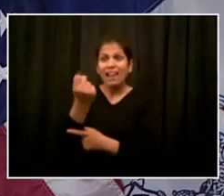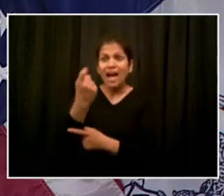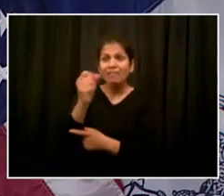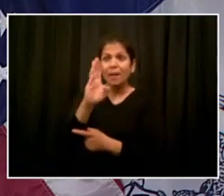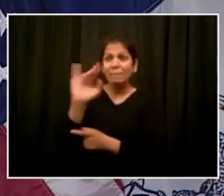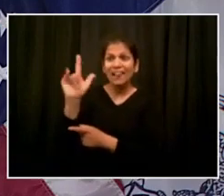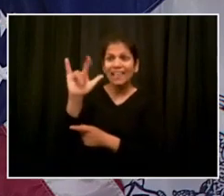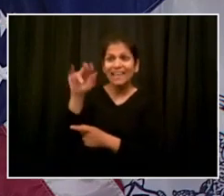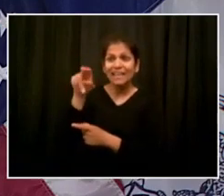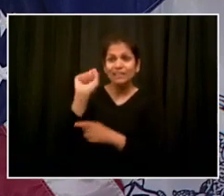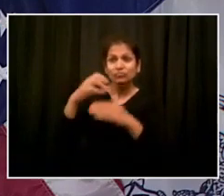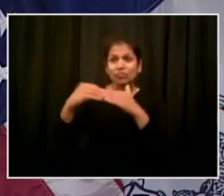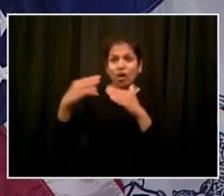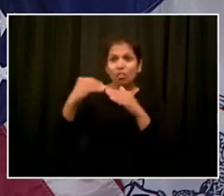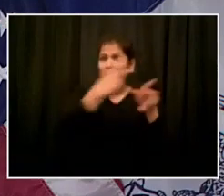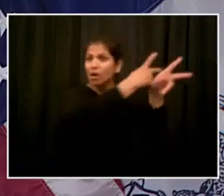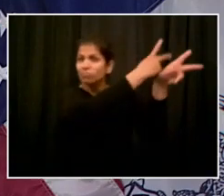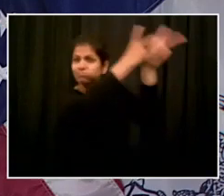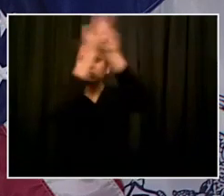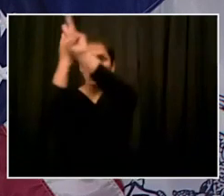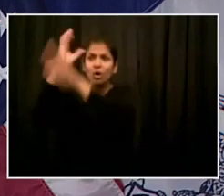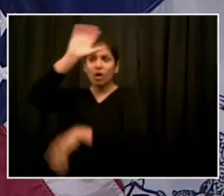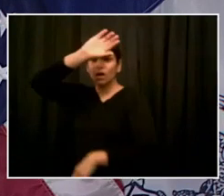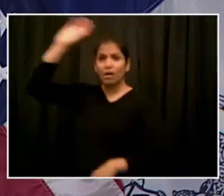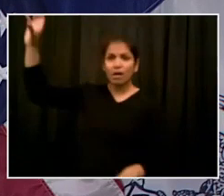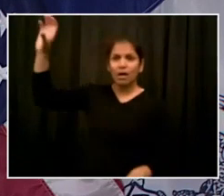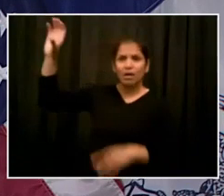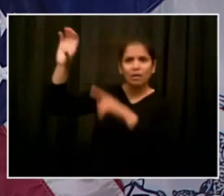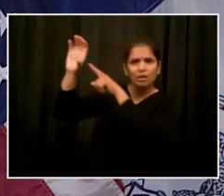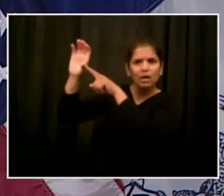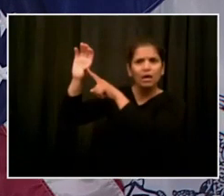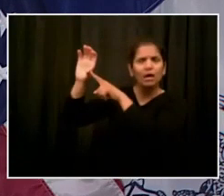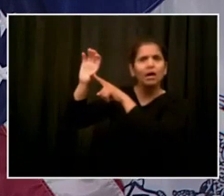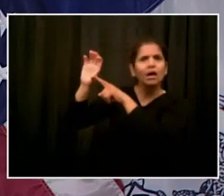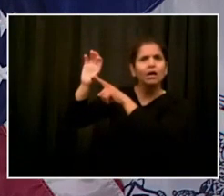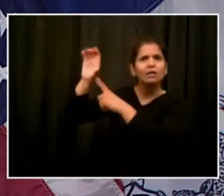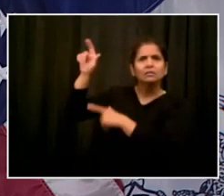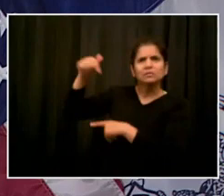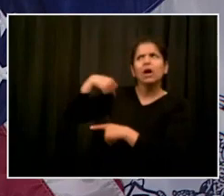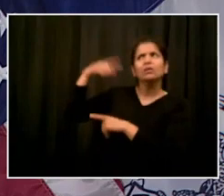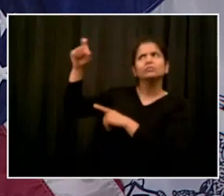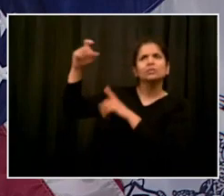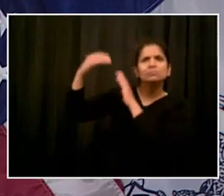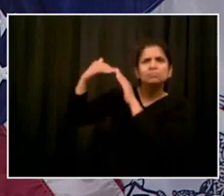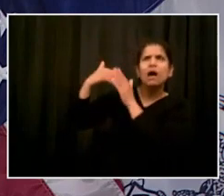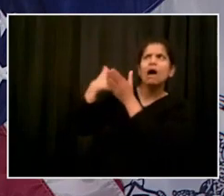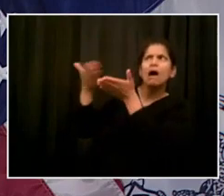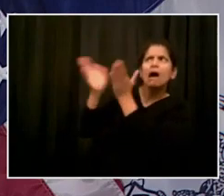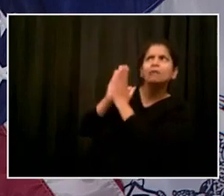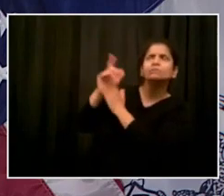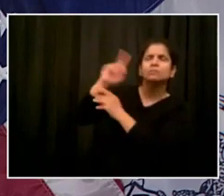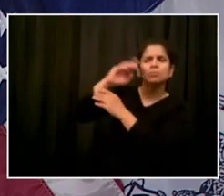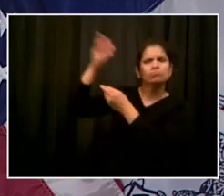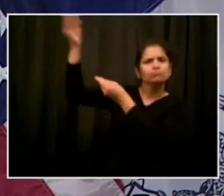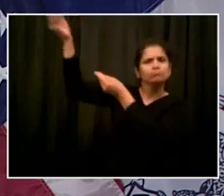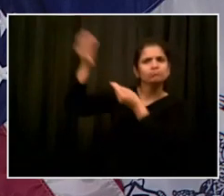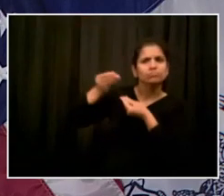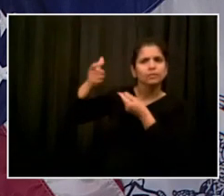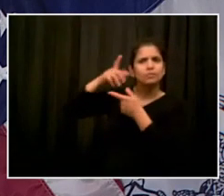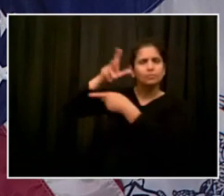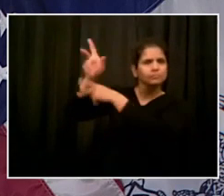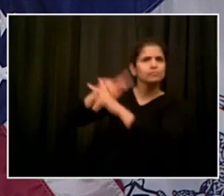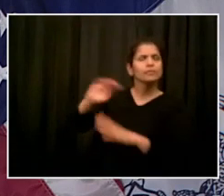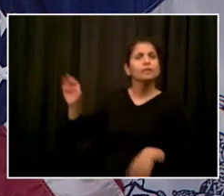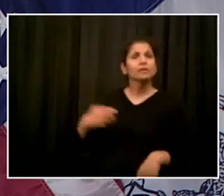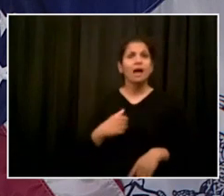just decency and fairness, but we've had very good conversations with the legislative leaders. Everyone's working